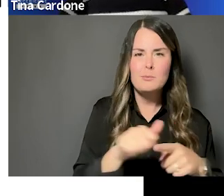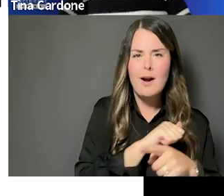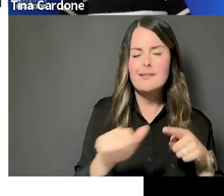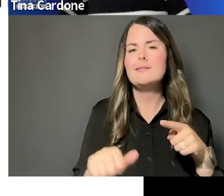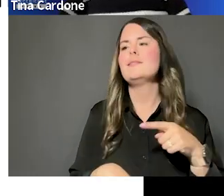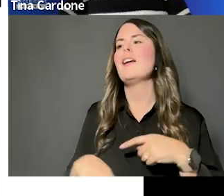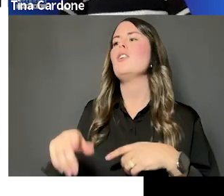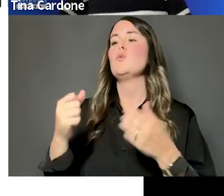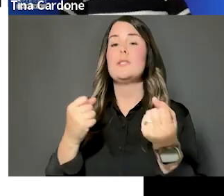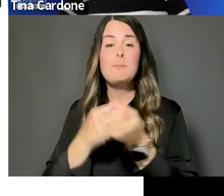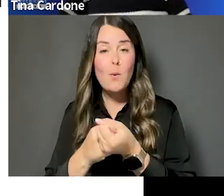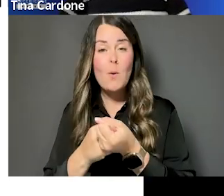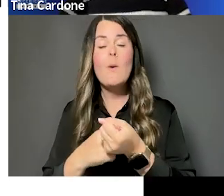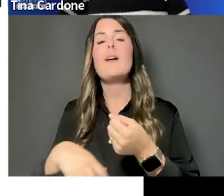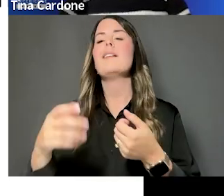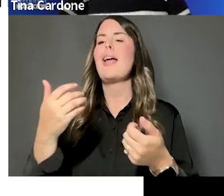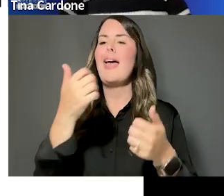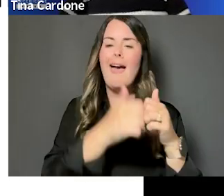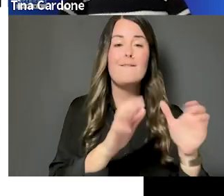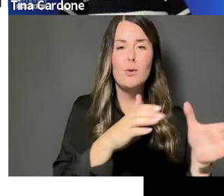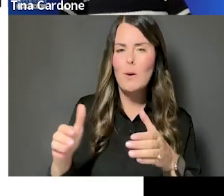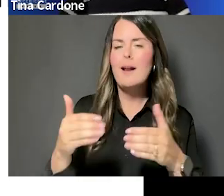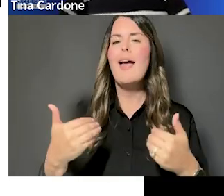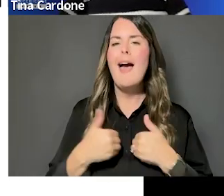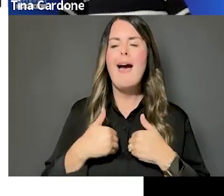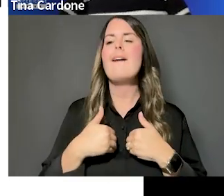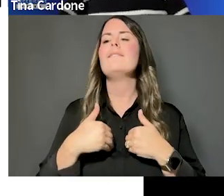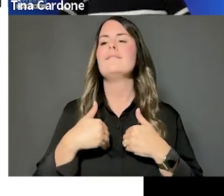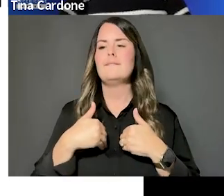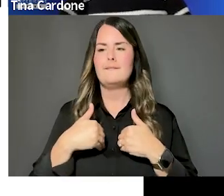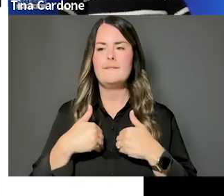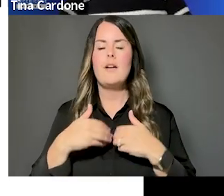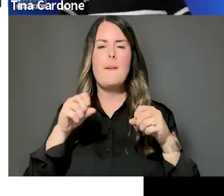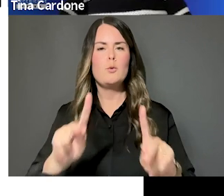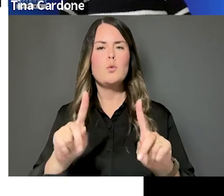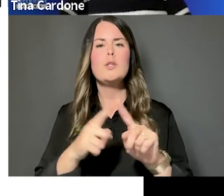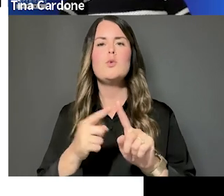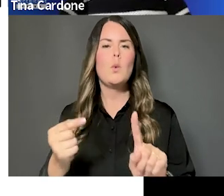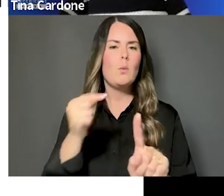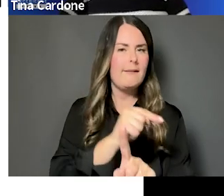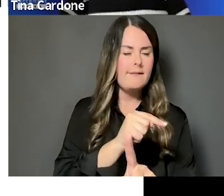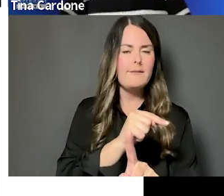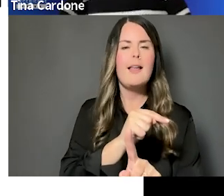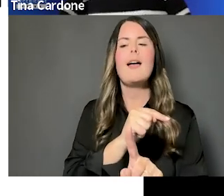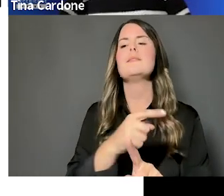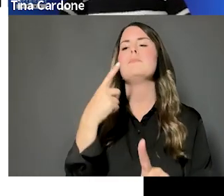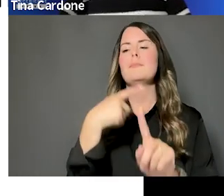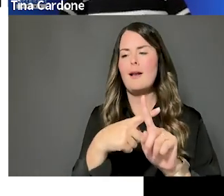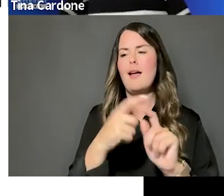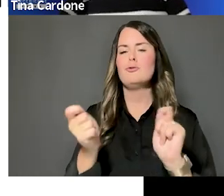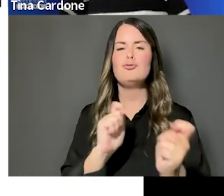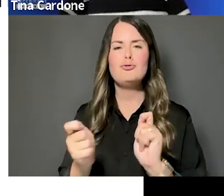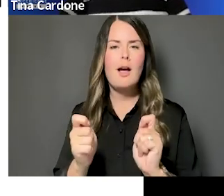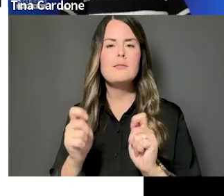you in this ongoing work, every unit includes at least 2 opportunities to revisit math classroom norms, to